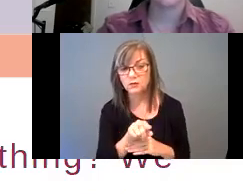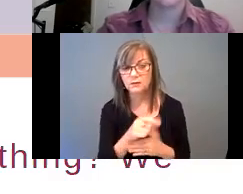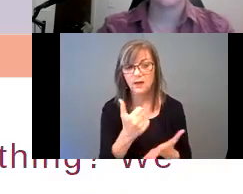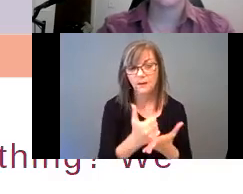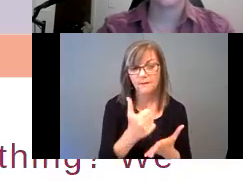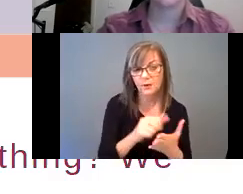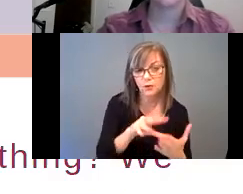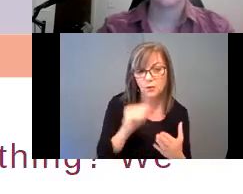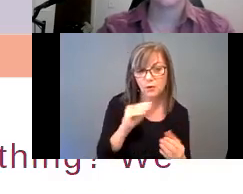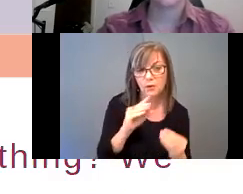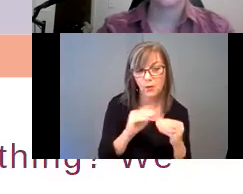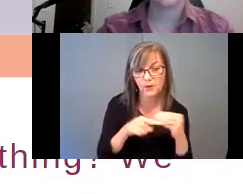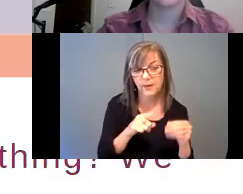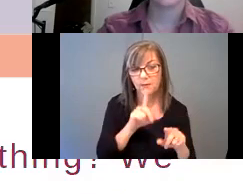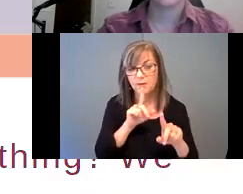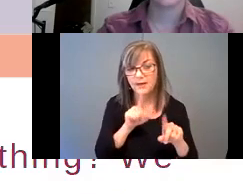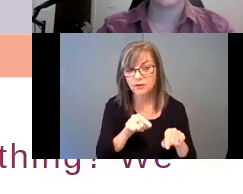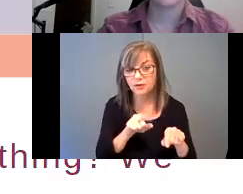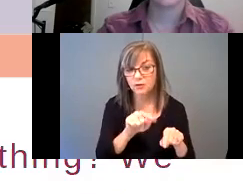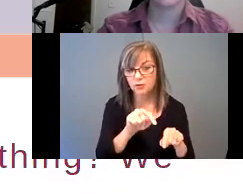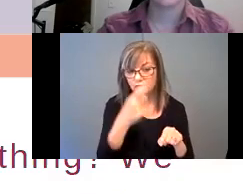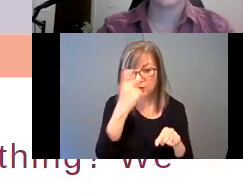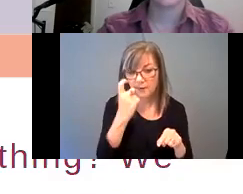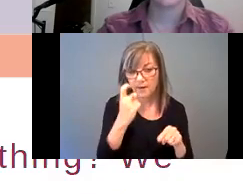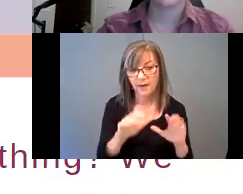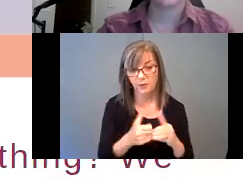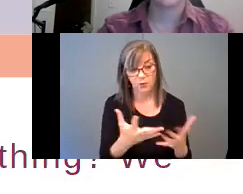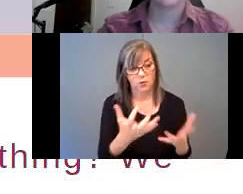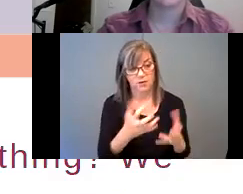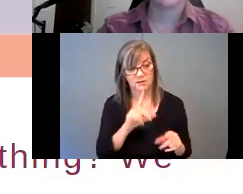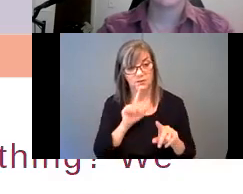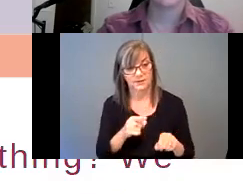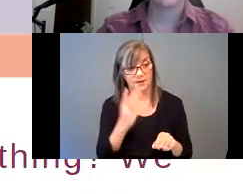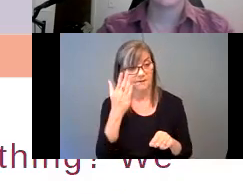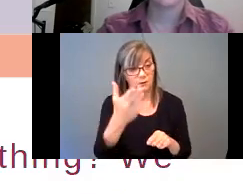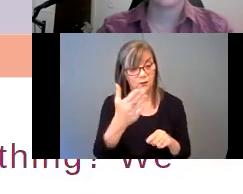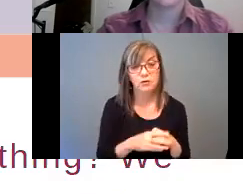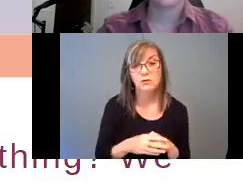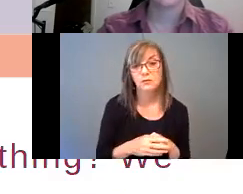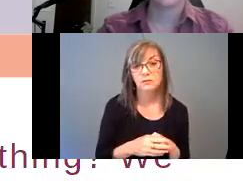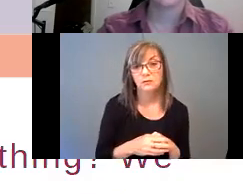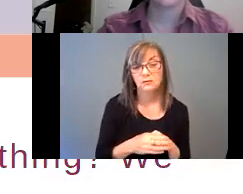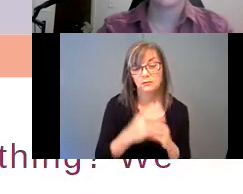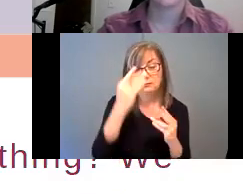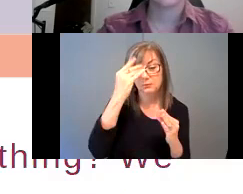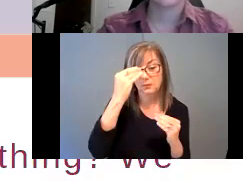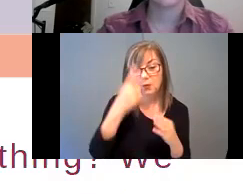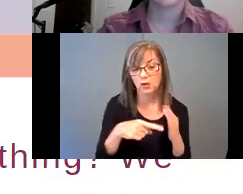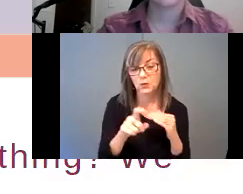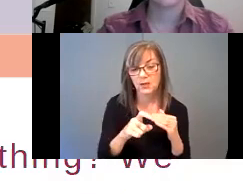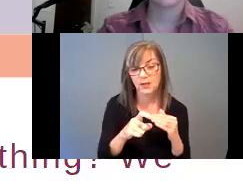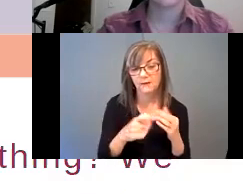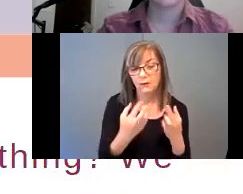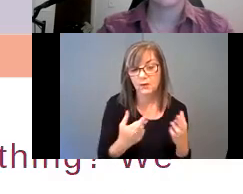about your reactions to trauma and how you would like to respond in the future and what resources you might need moving forward?